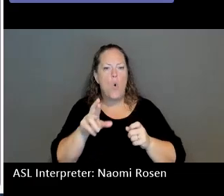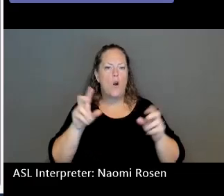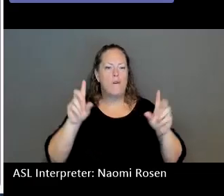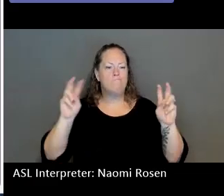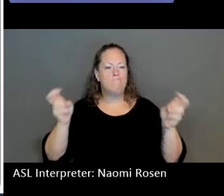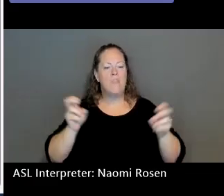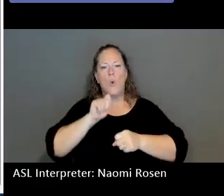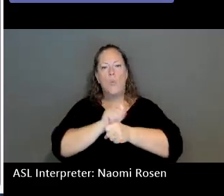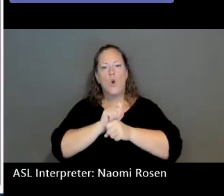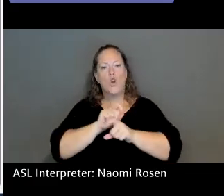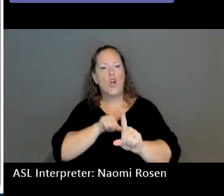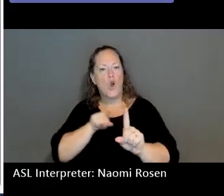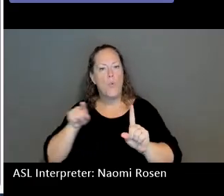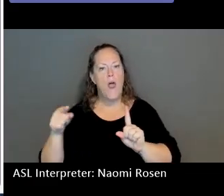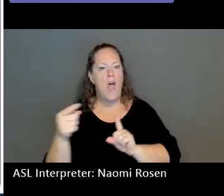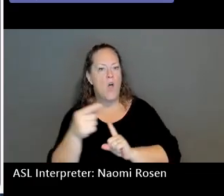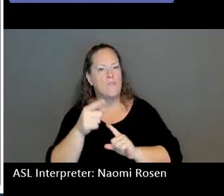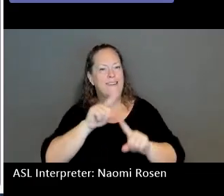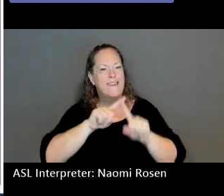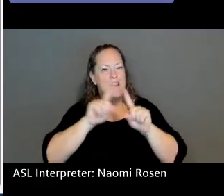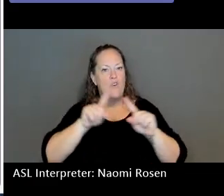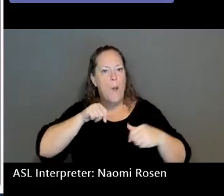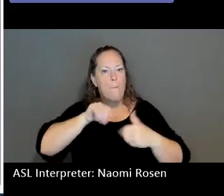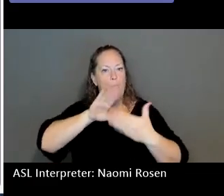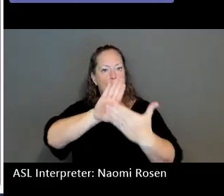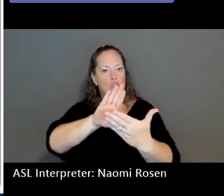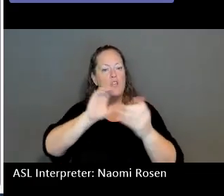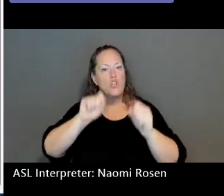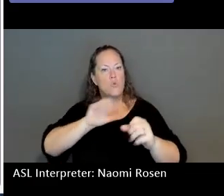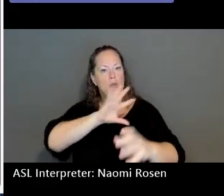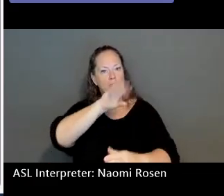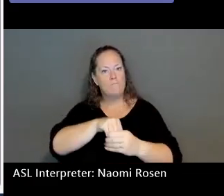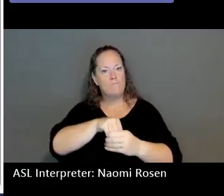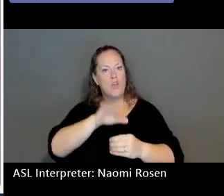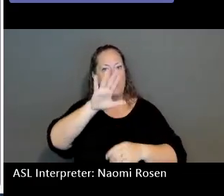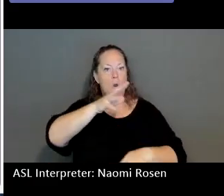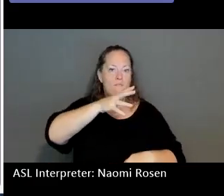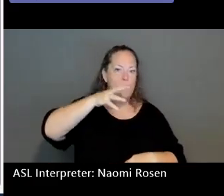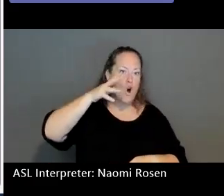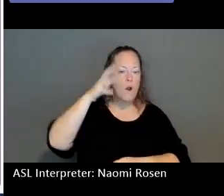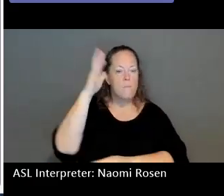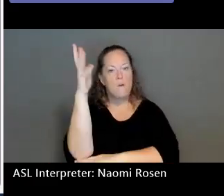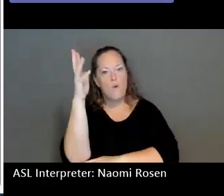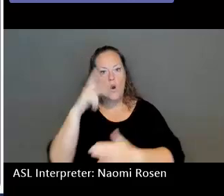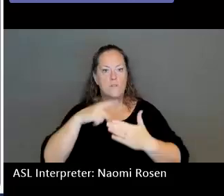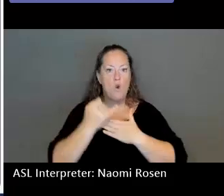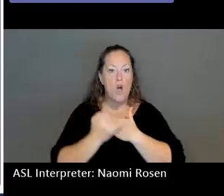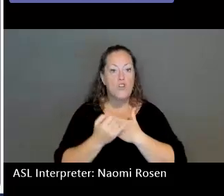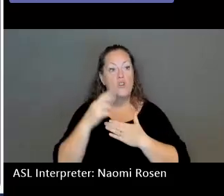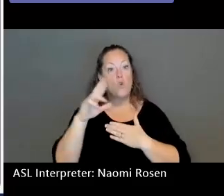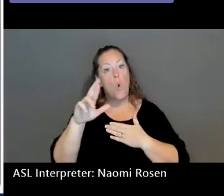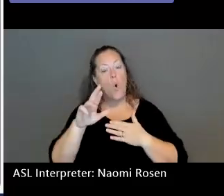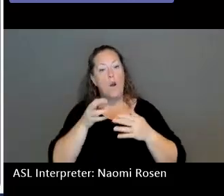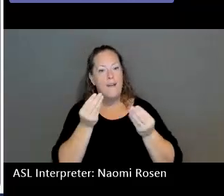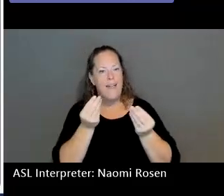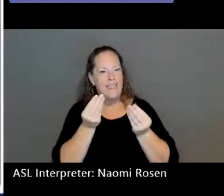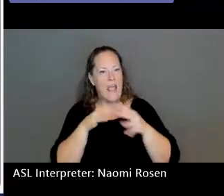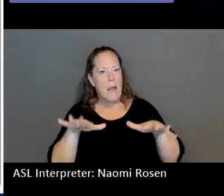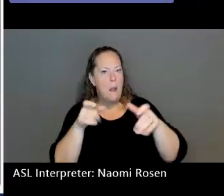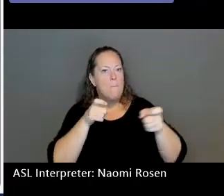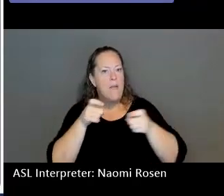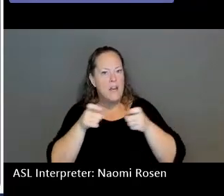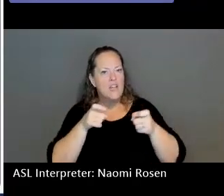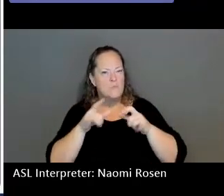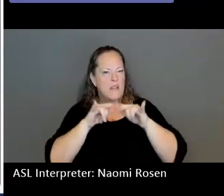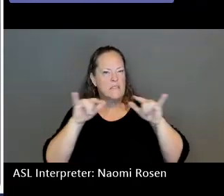practices that can be included in your farm project, forest project, land management, etc., etc. So